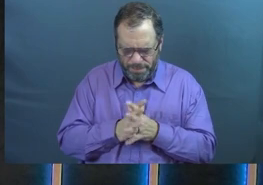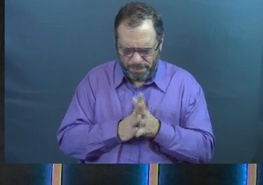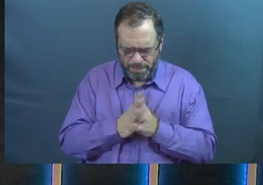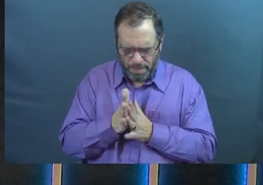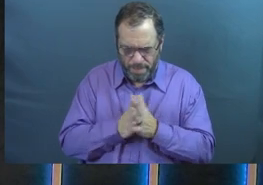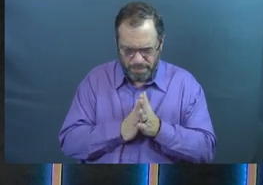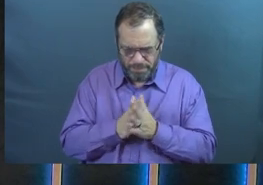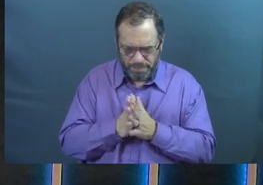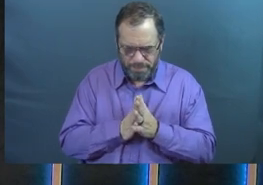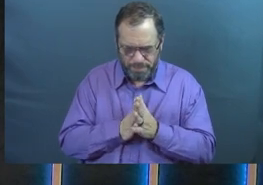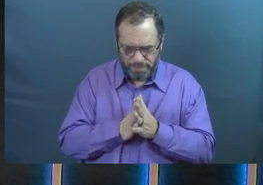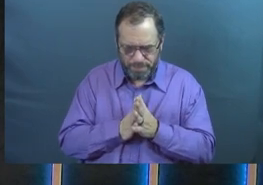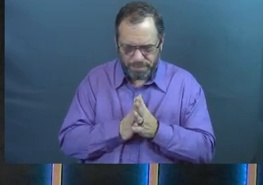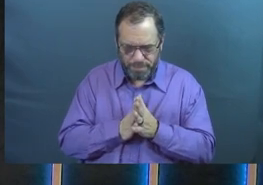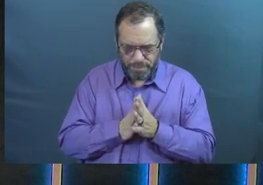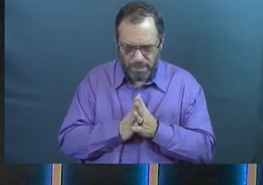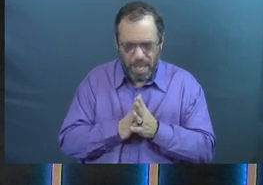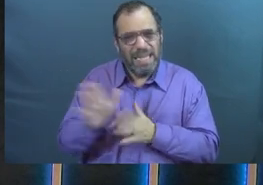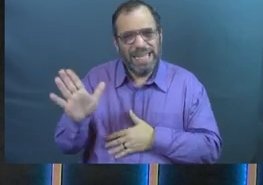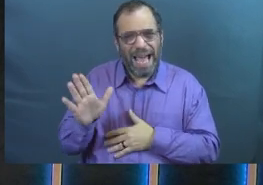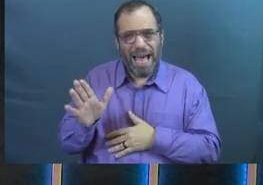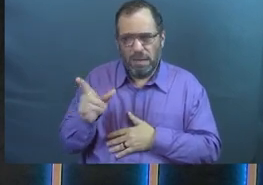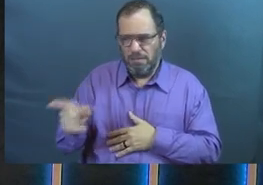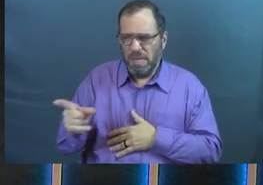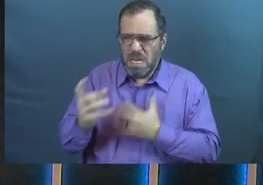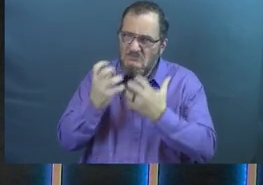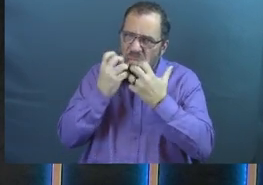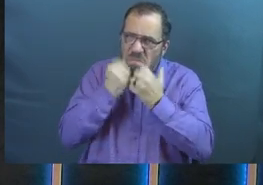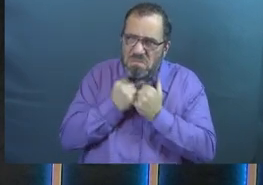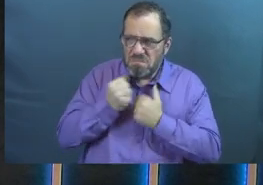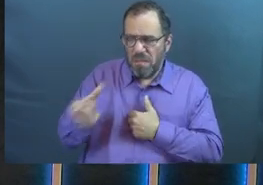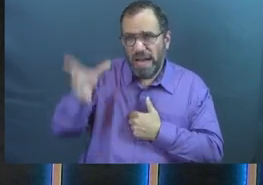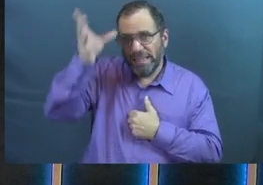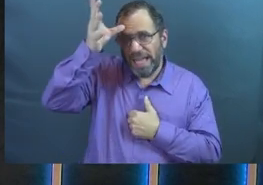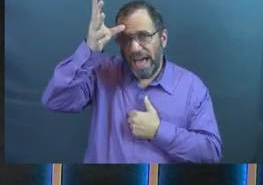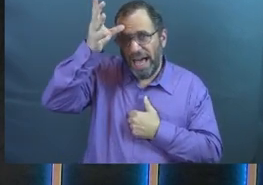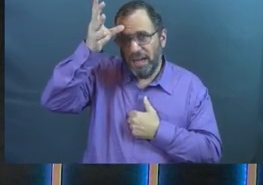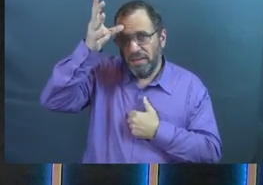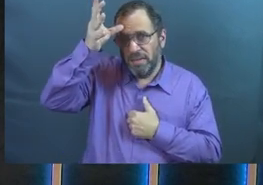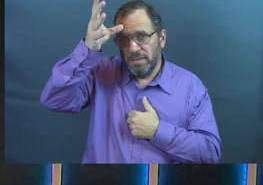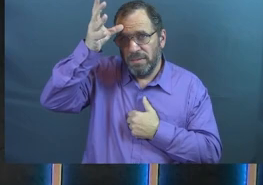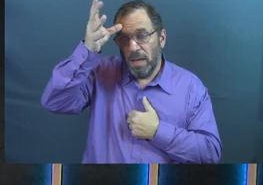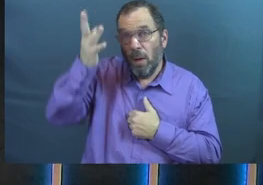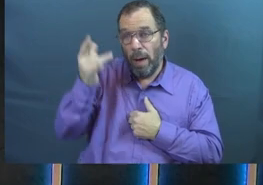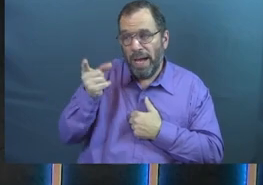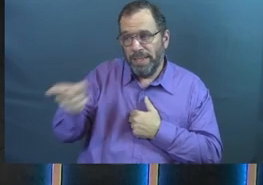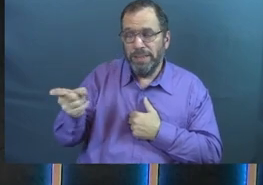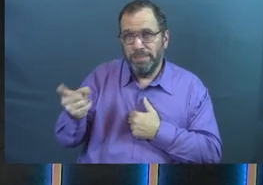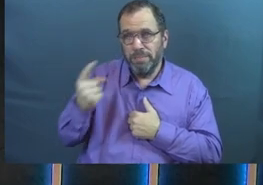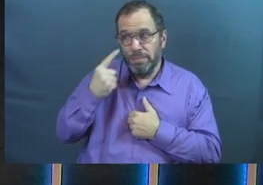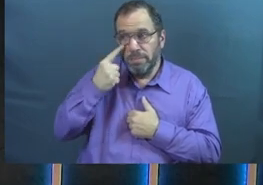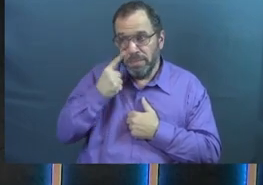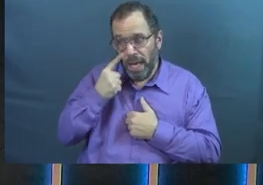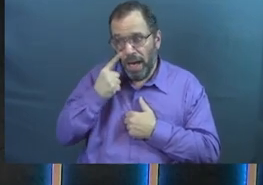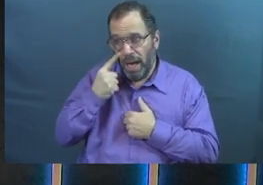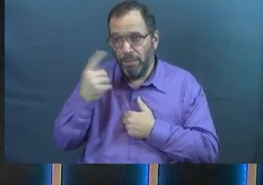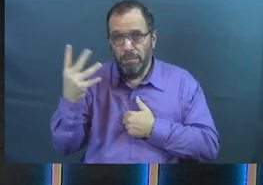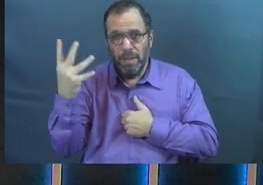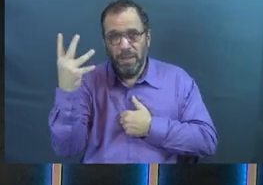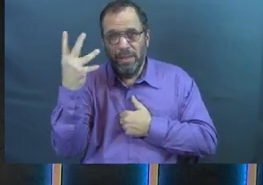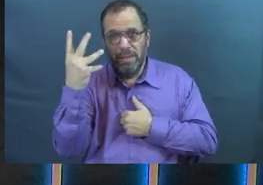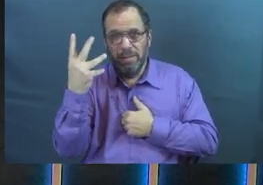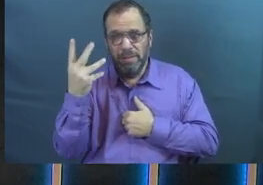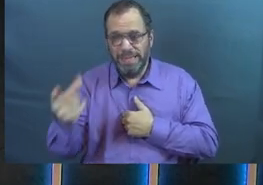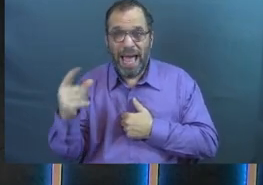Now, I share something about a man that I dearly love because I actually saw him walk away from